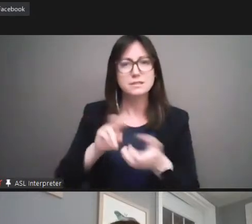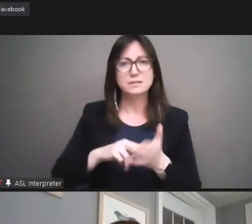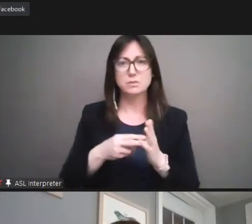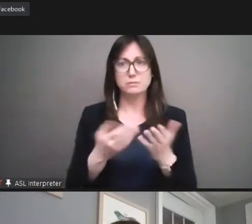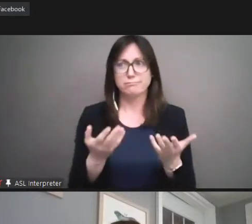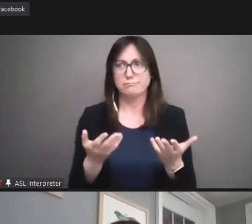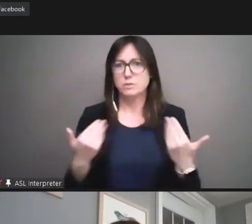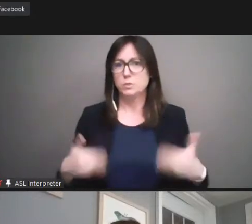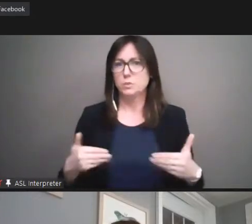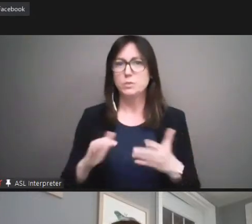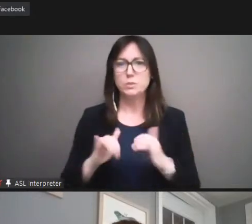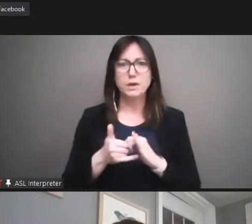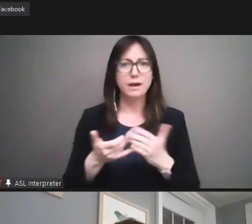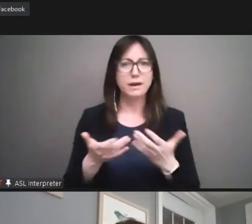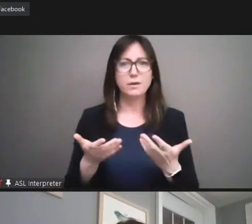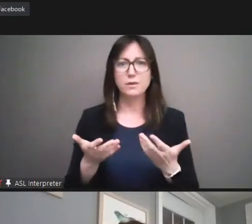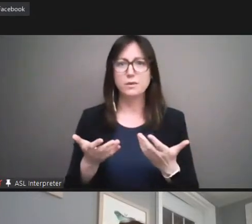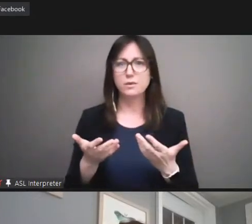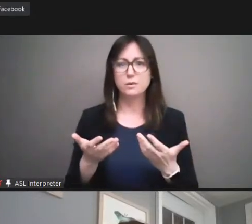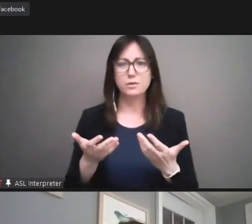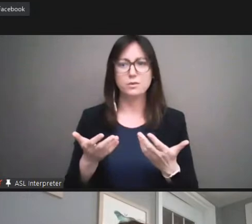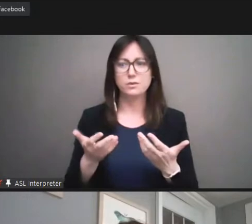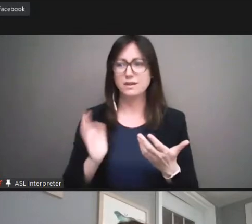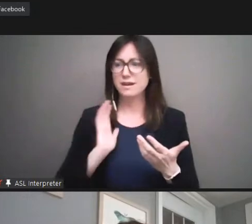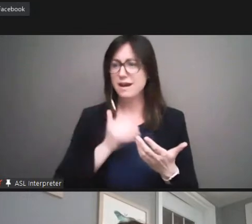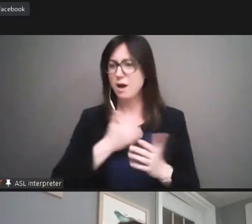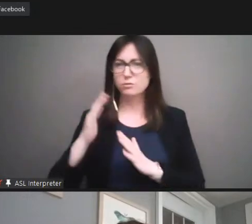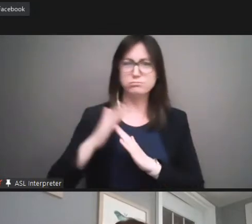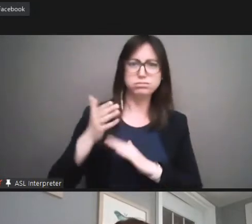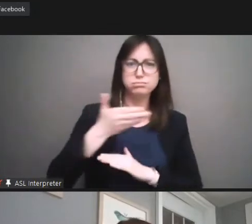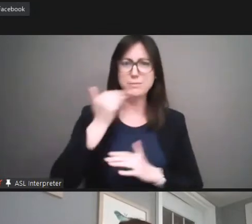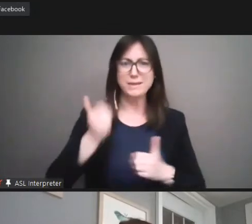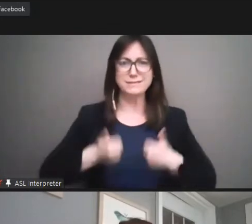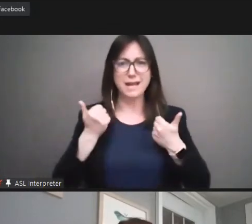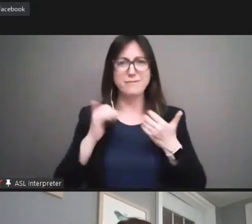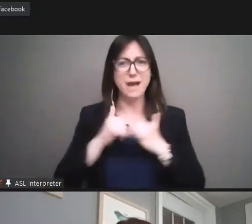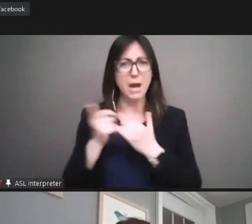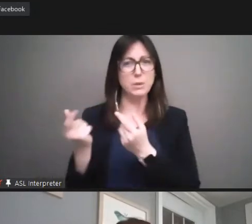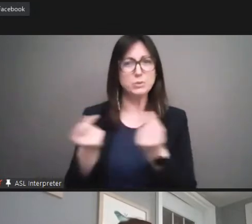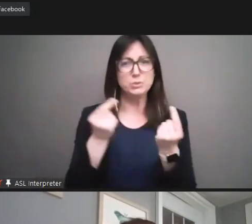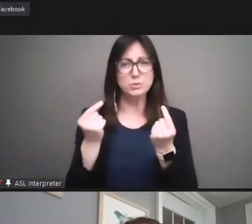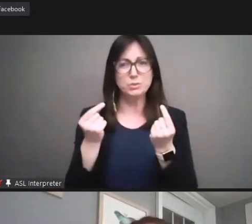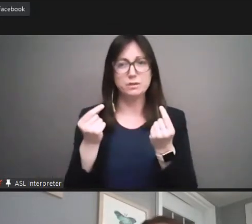about, living our best life. Not to be cheesy, but